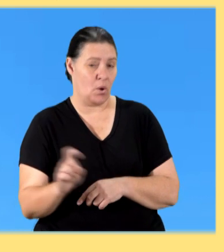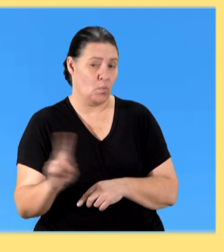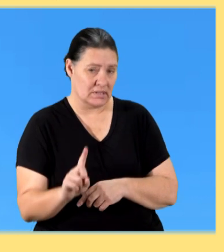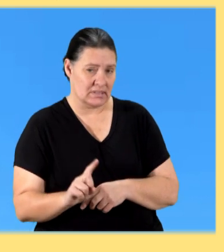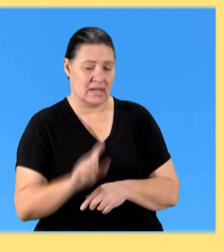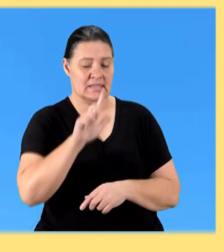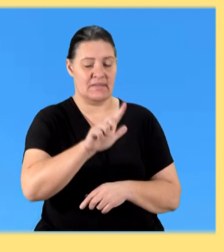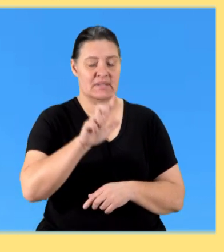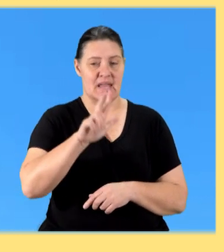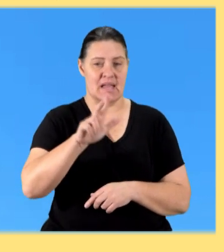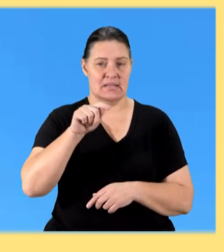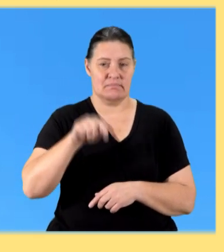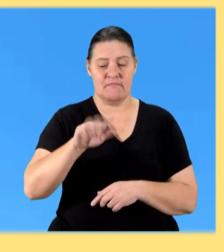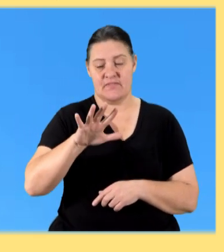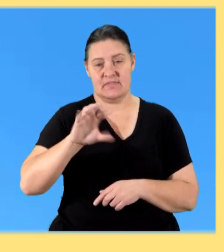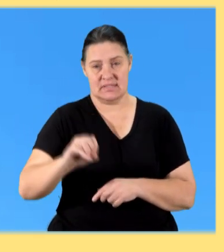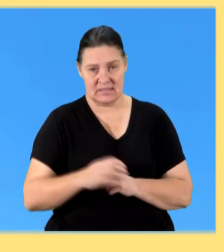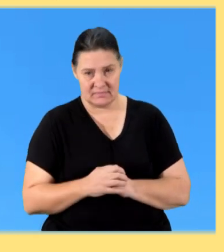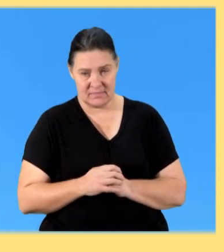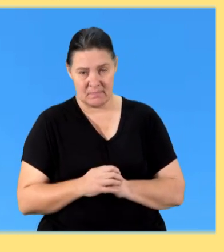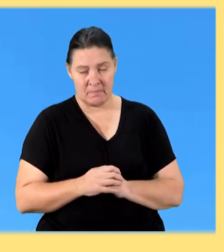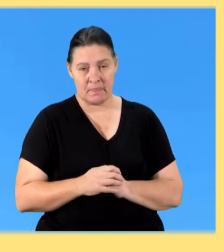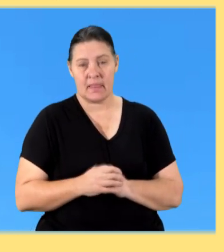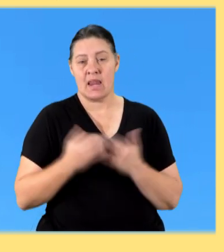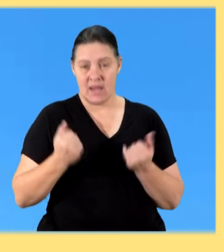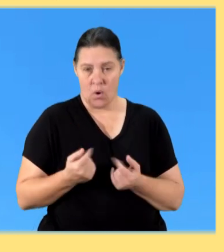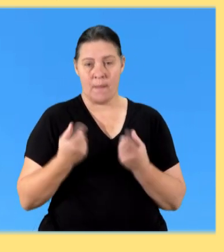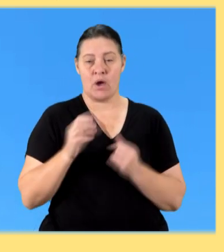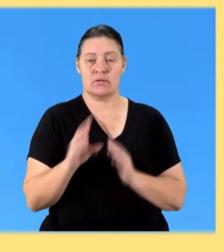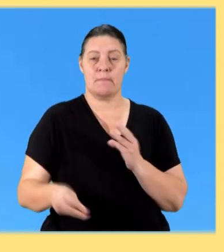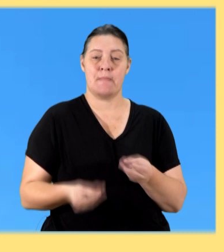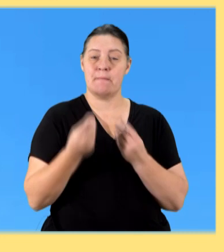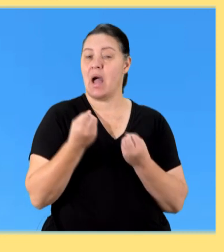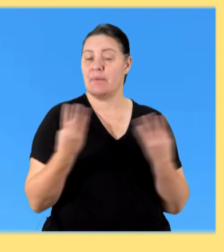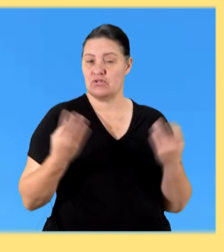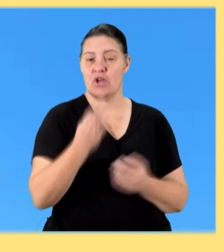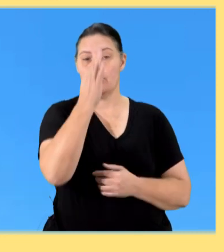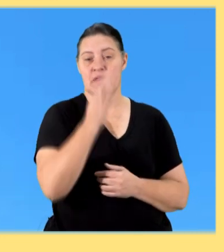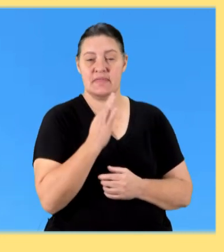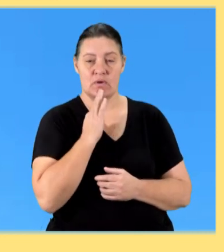is 78.50, and we had an amount which was